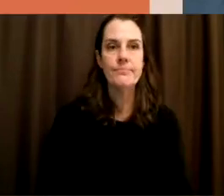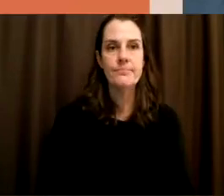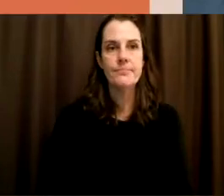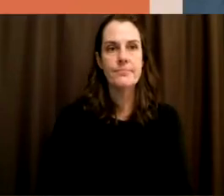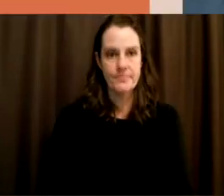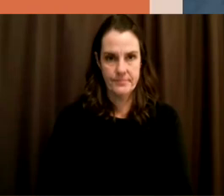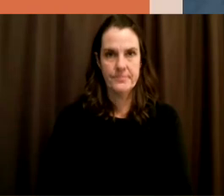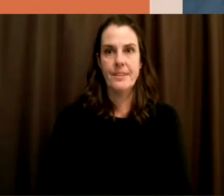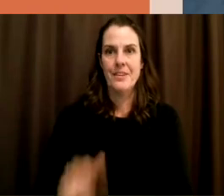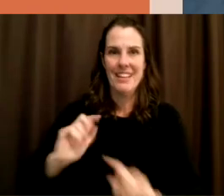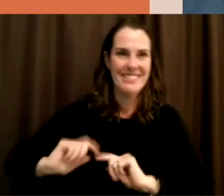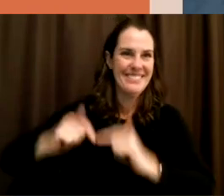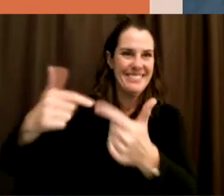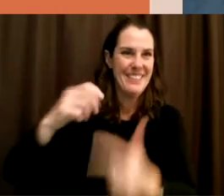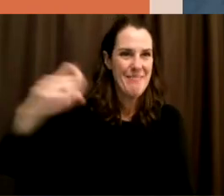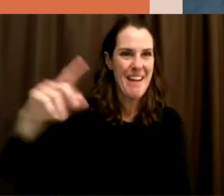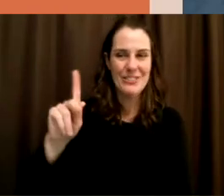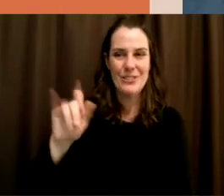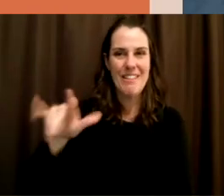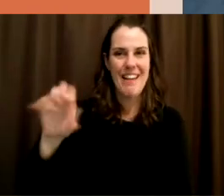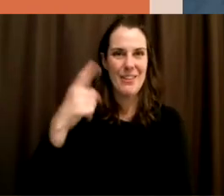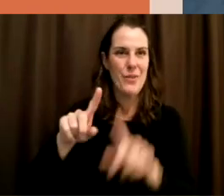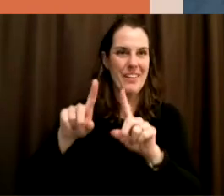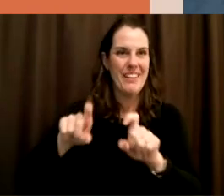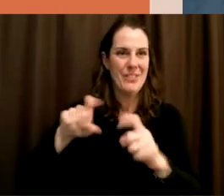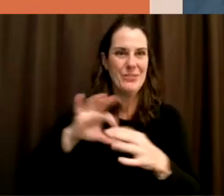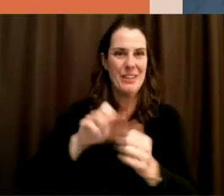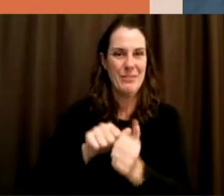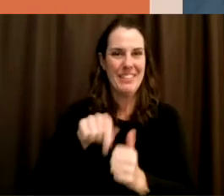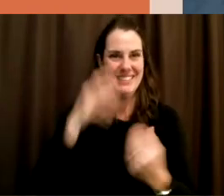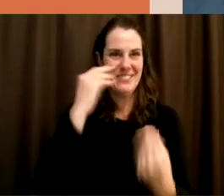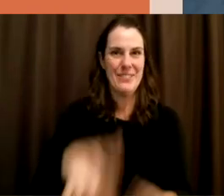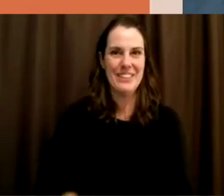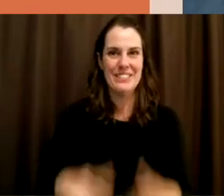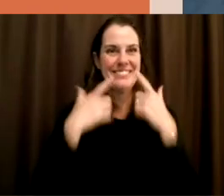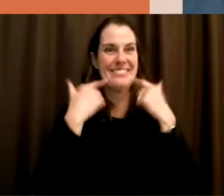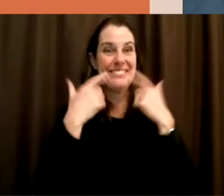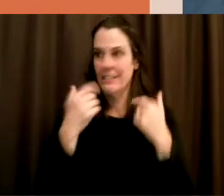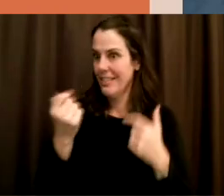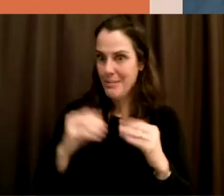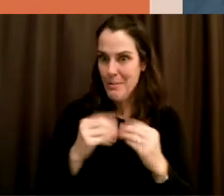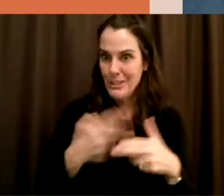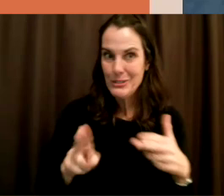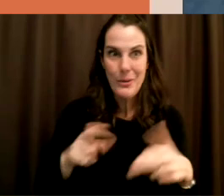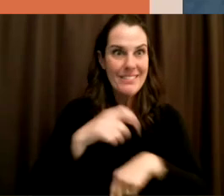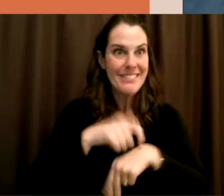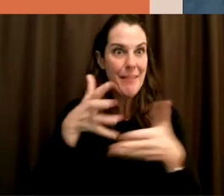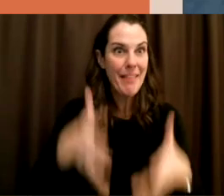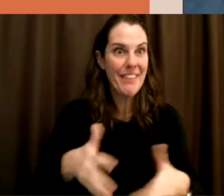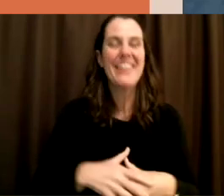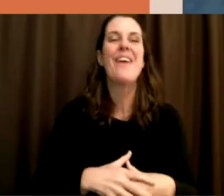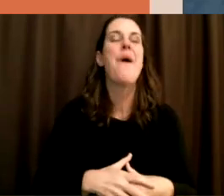I'll pass it to Kyle for a quiz on this session. This one's a little bit shorter. Yeah, thanks,